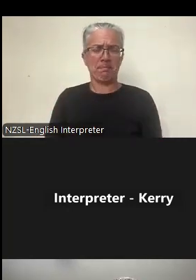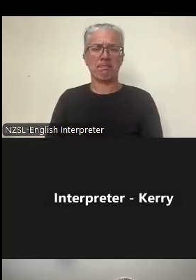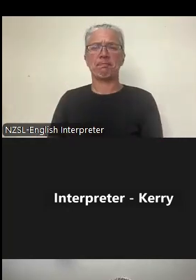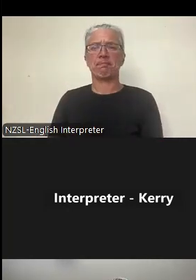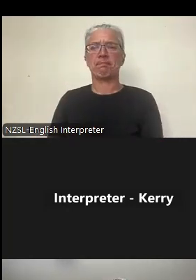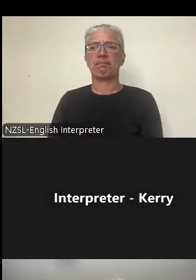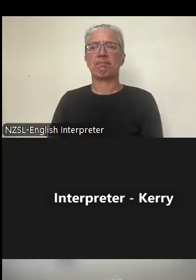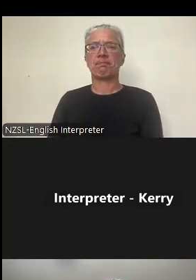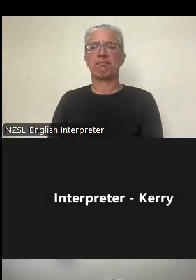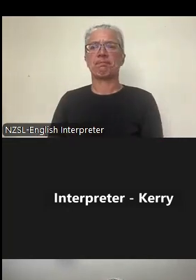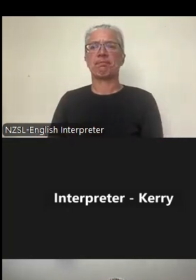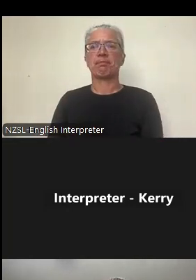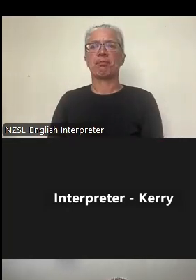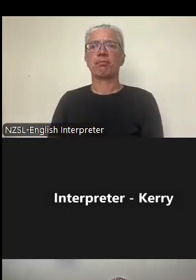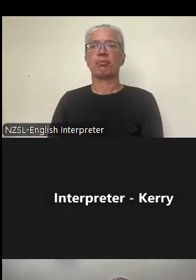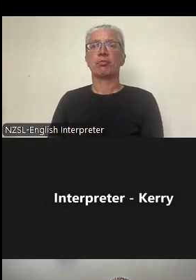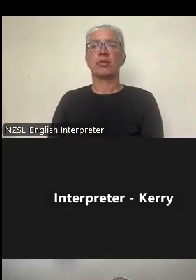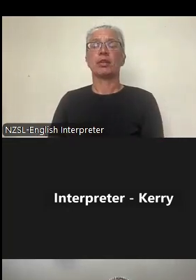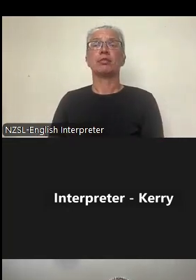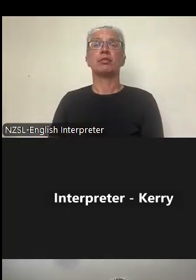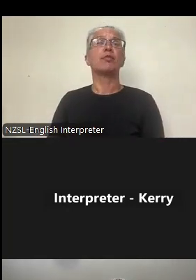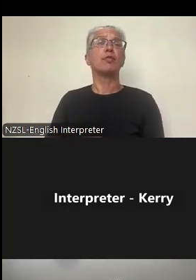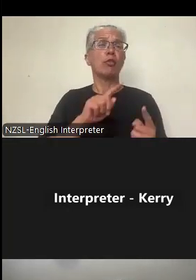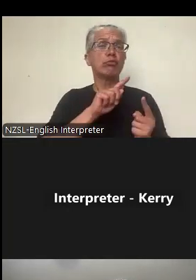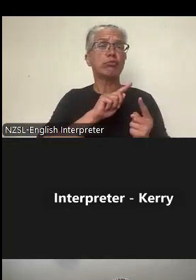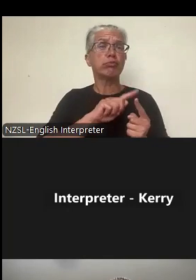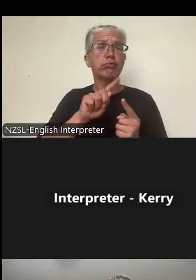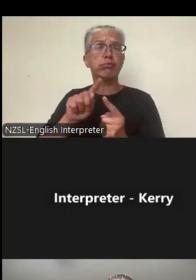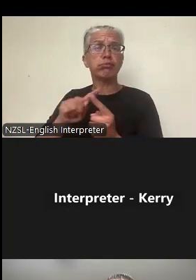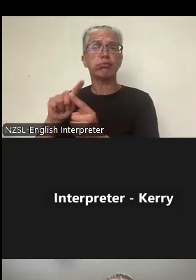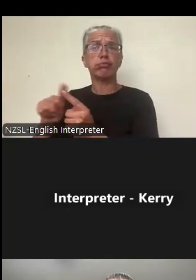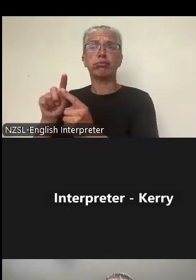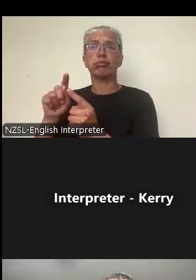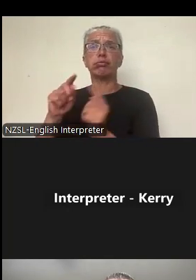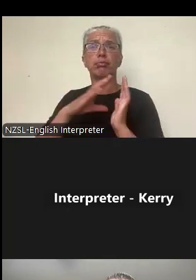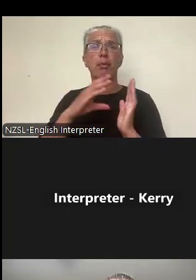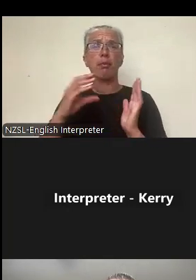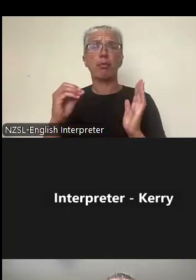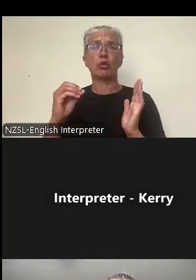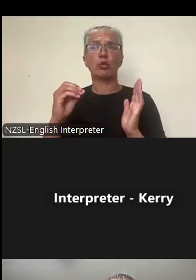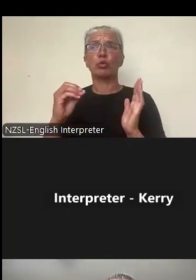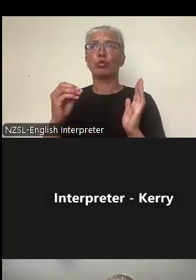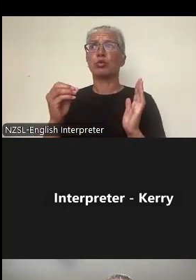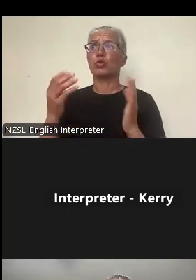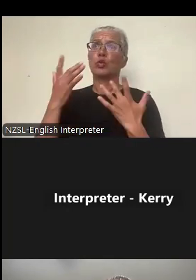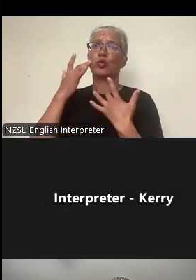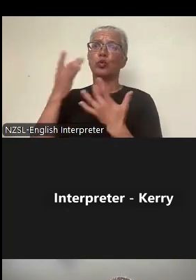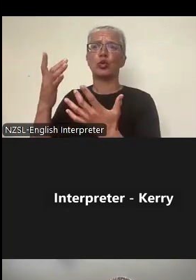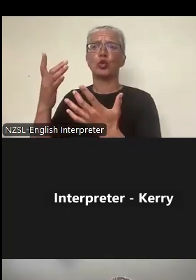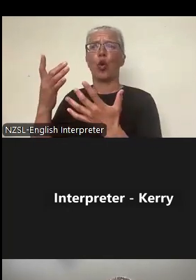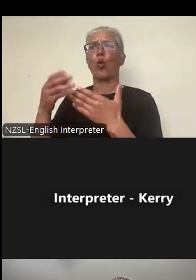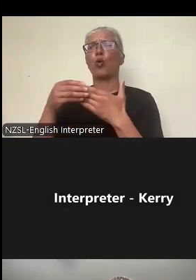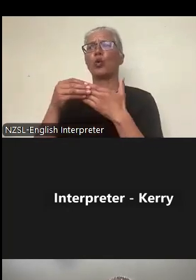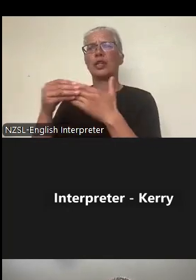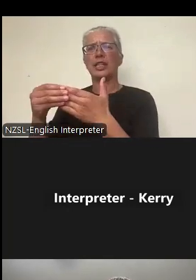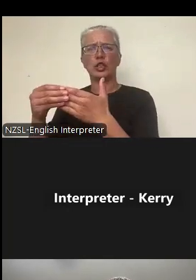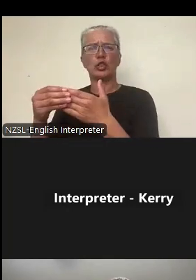So there are many theoretical models of educational leadership and change